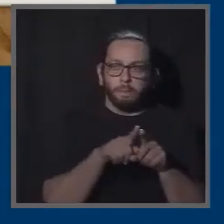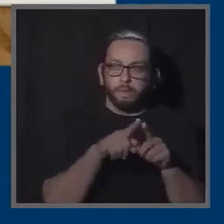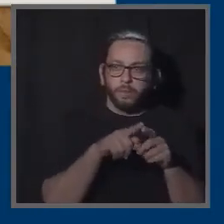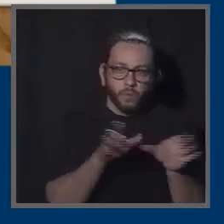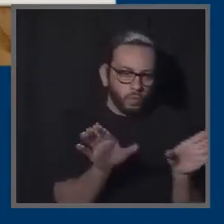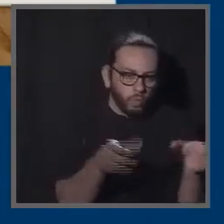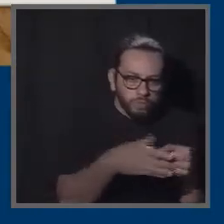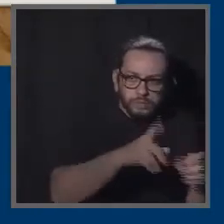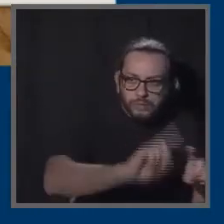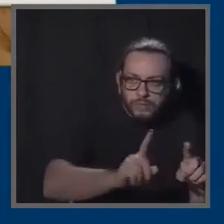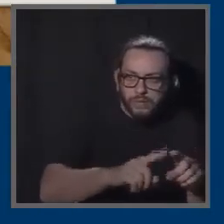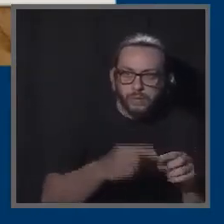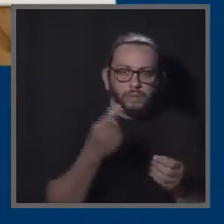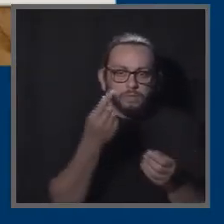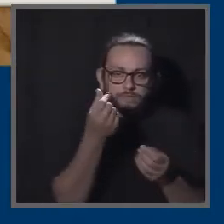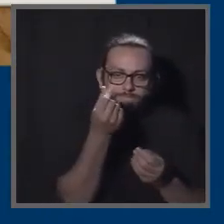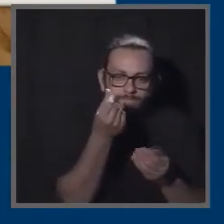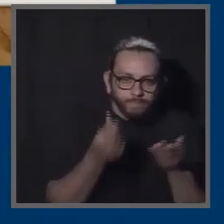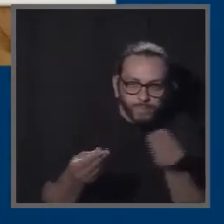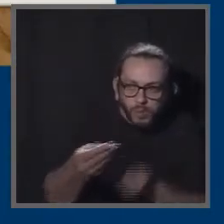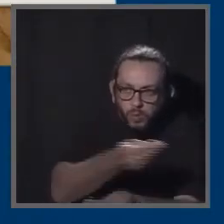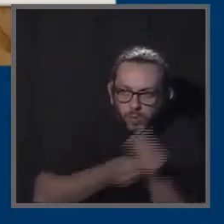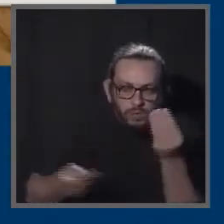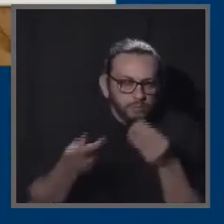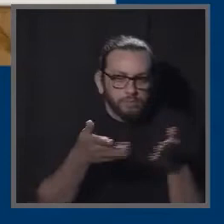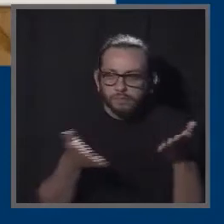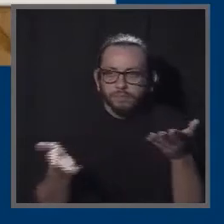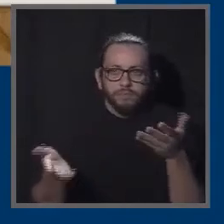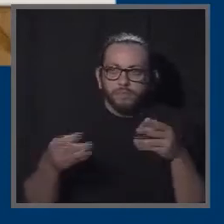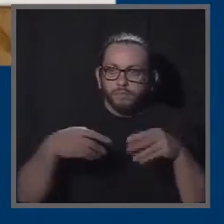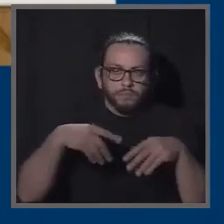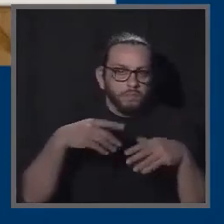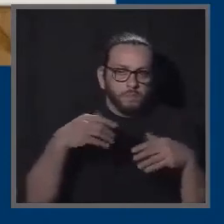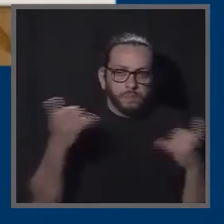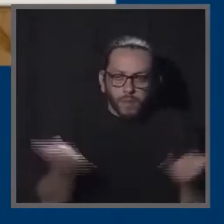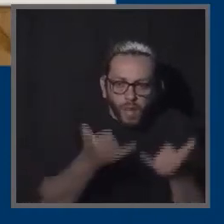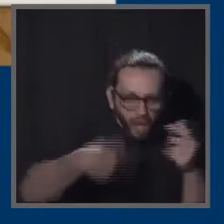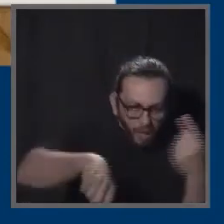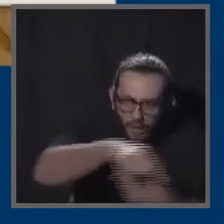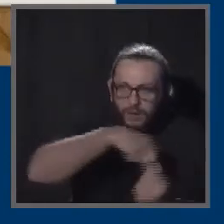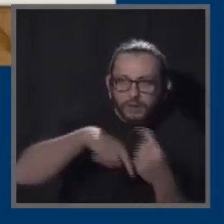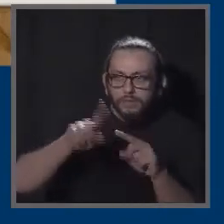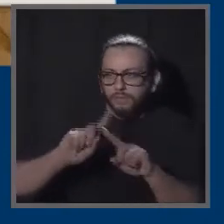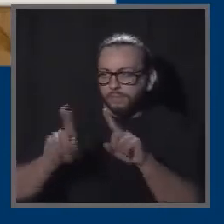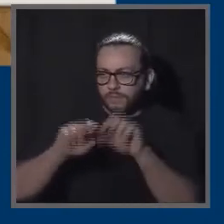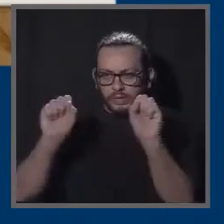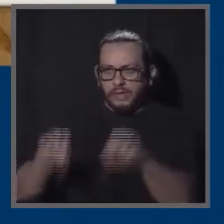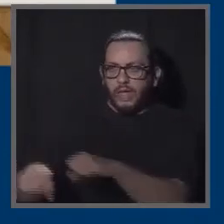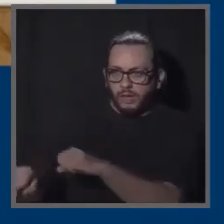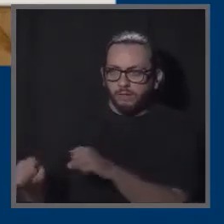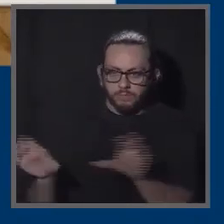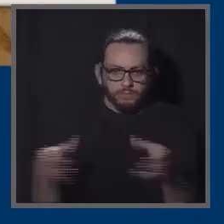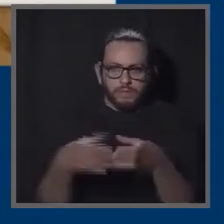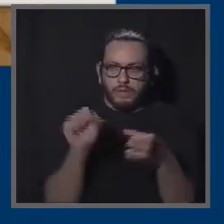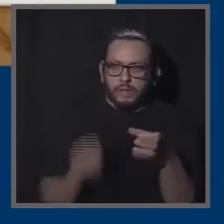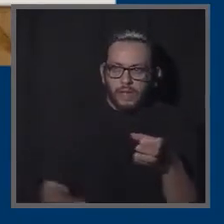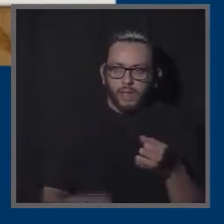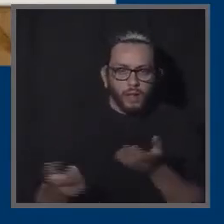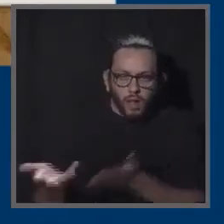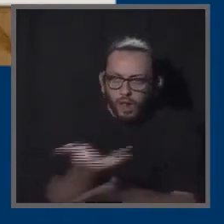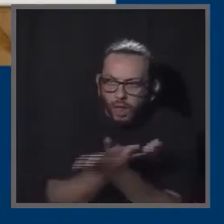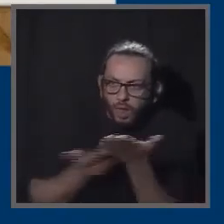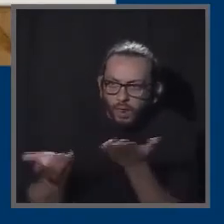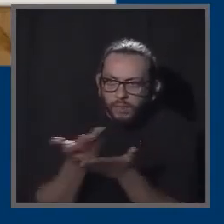had to demonstrate how they would work together as a consortium. And they also were encouraged to have creative